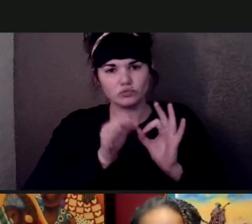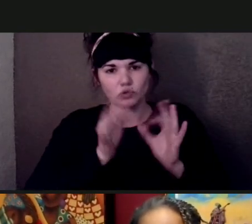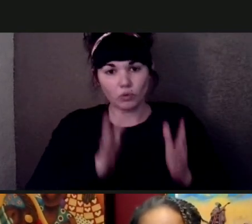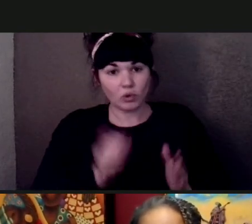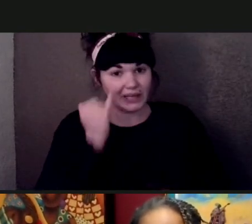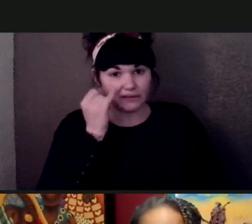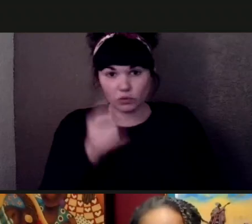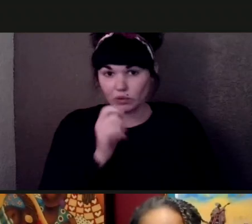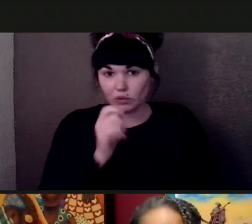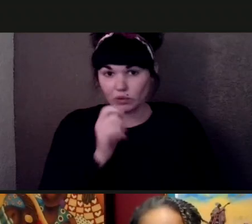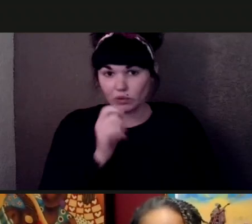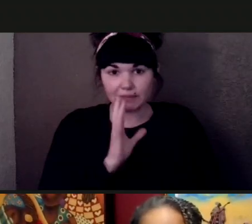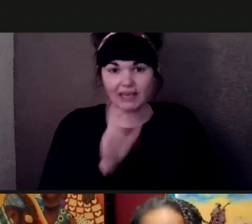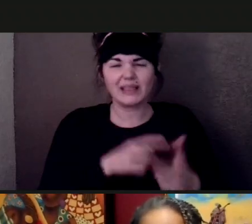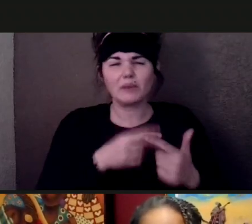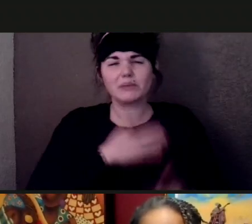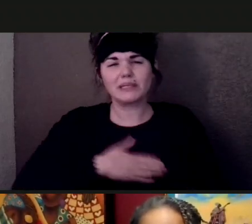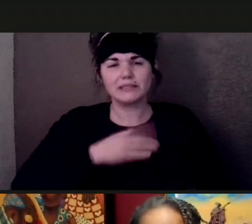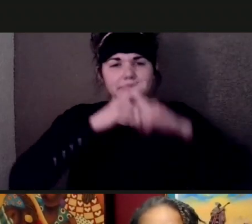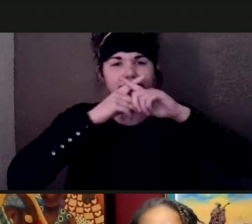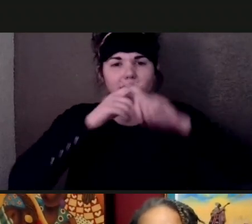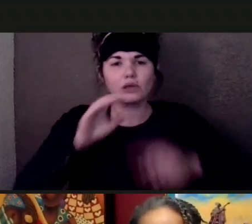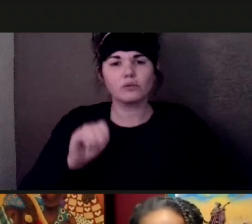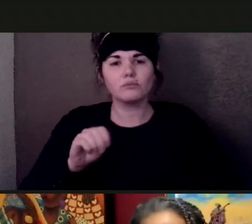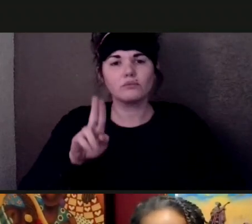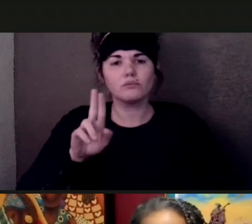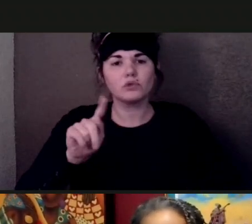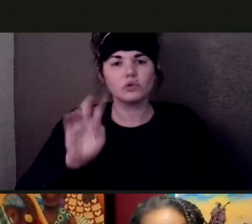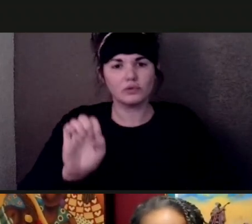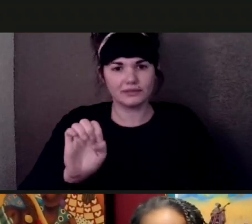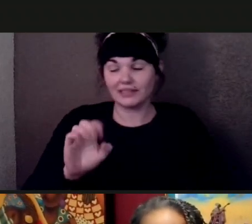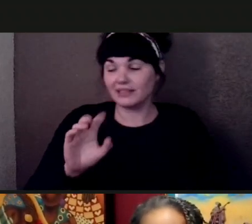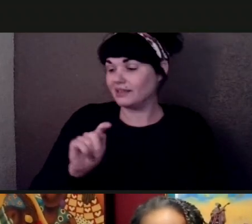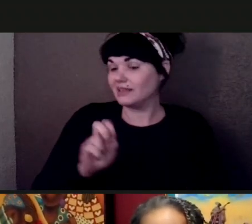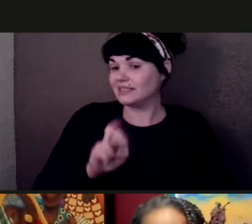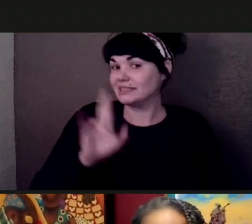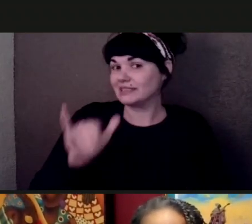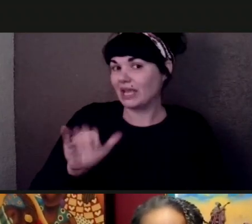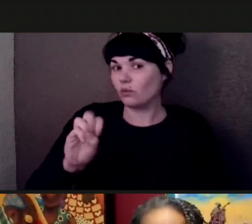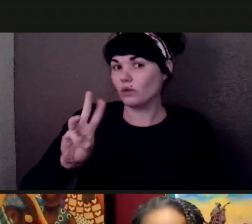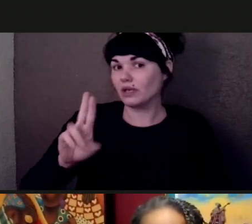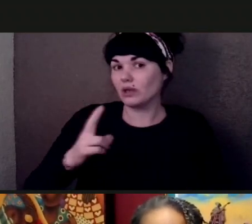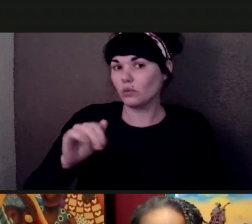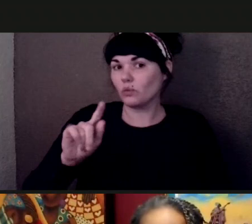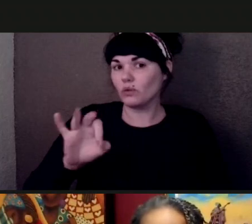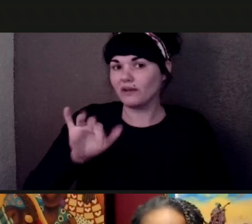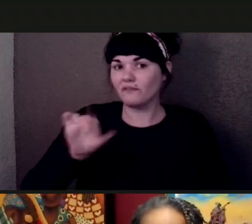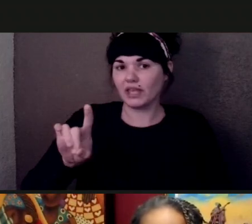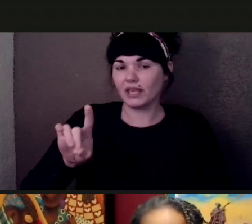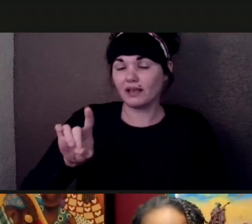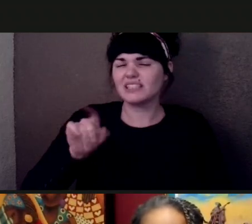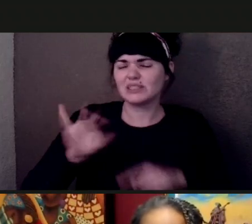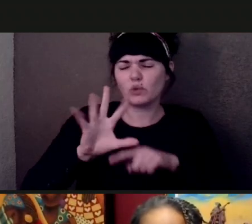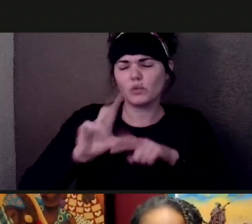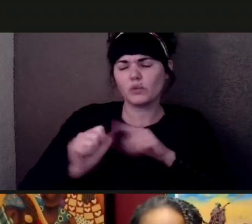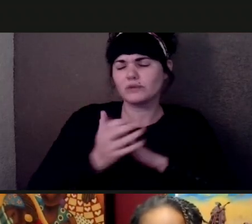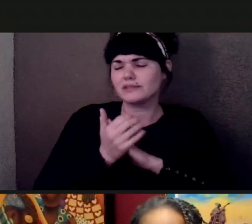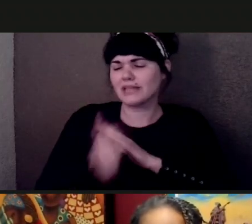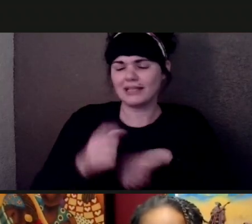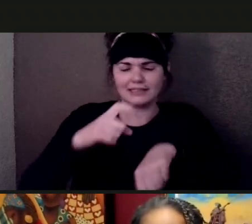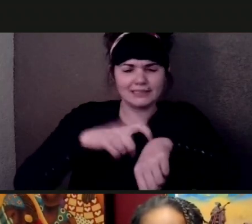Carrie Whitfield, the most amazing timekeeper of timekeepers is with us today. And he will